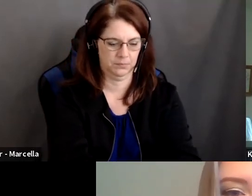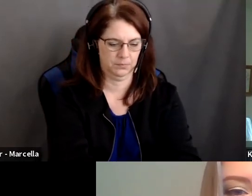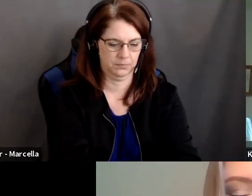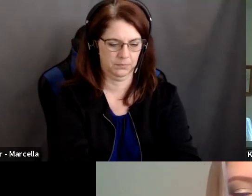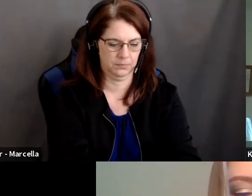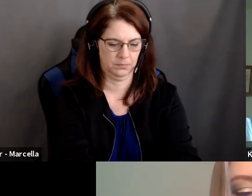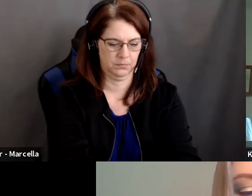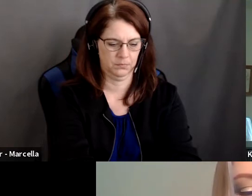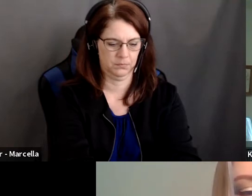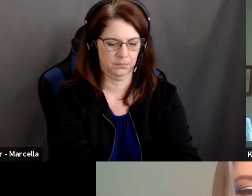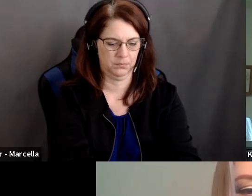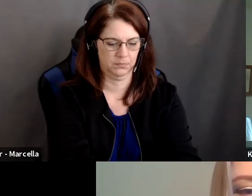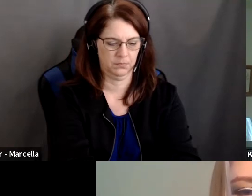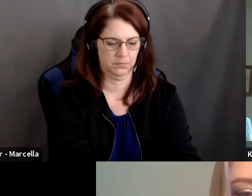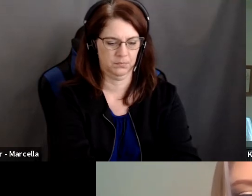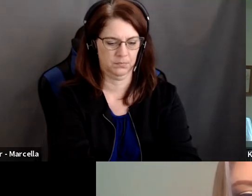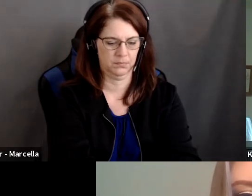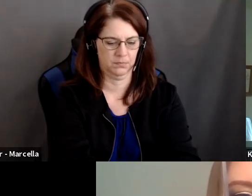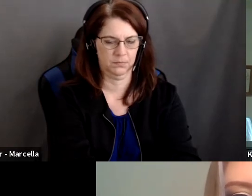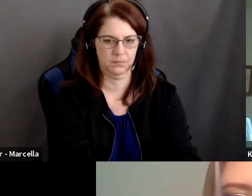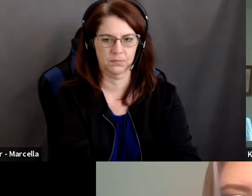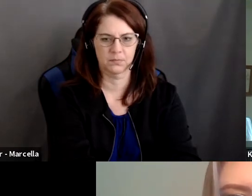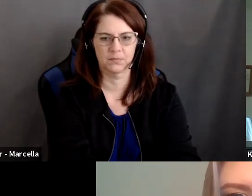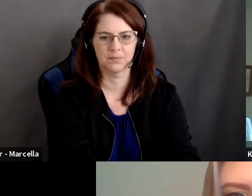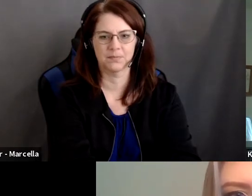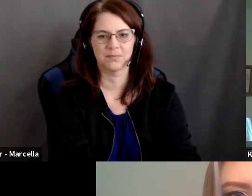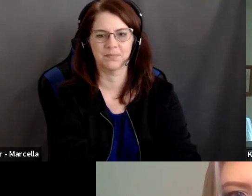Well, thanks again, Jill and Kathy. Am